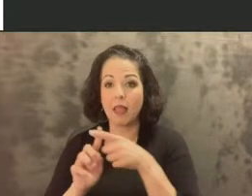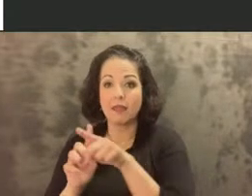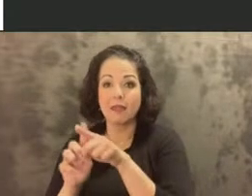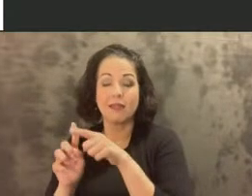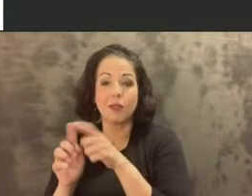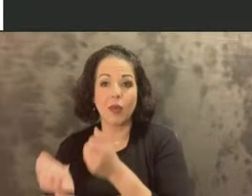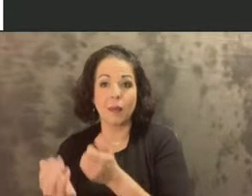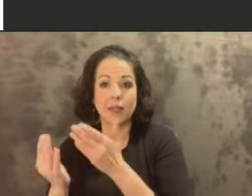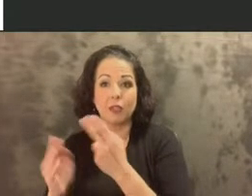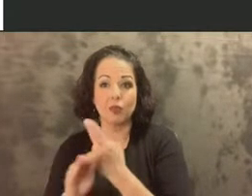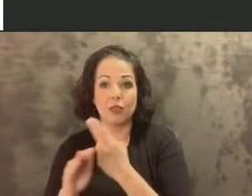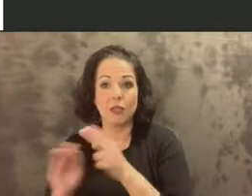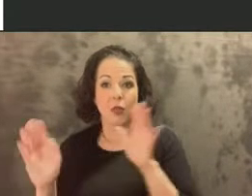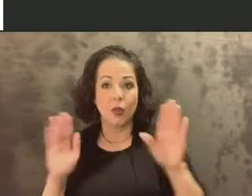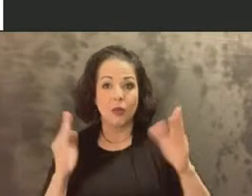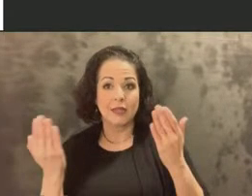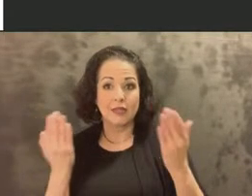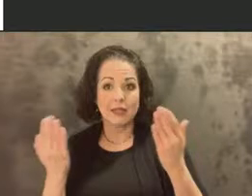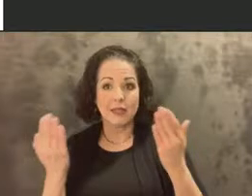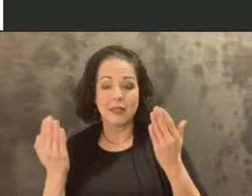those slides.